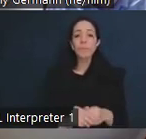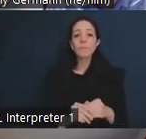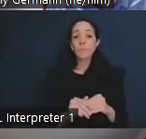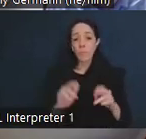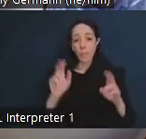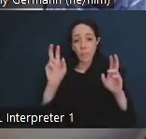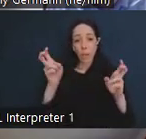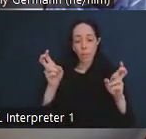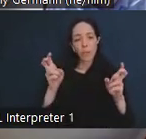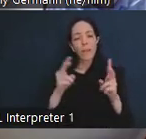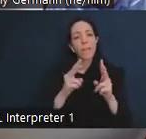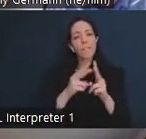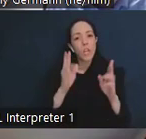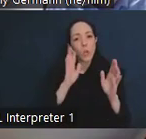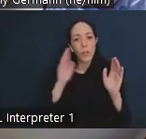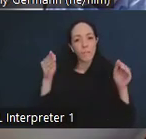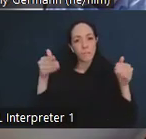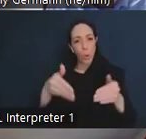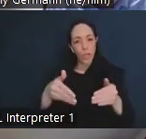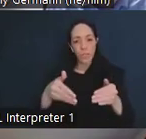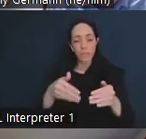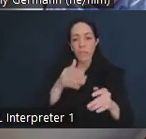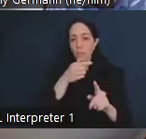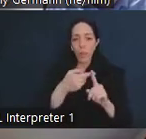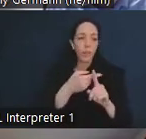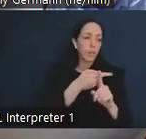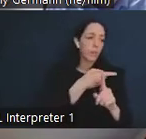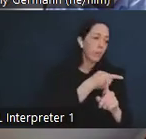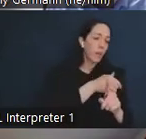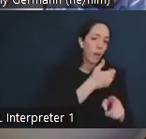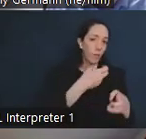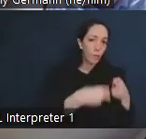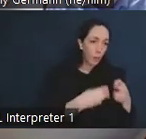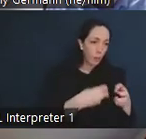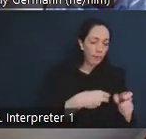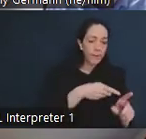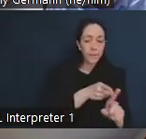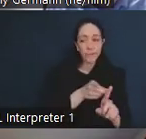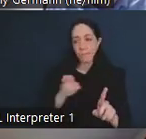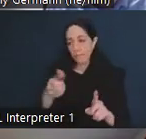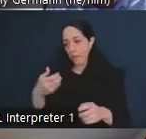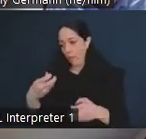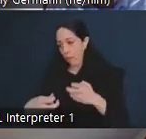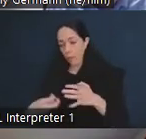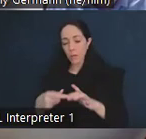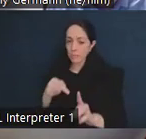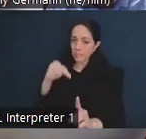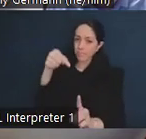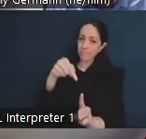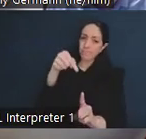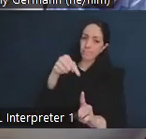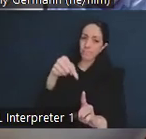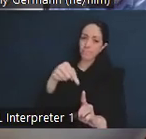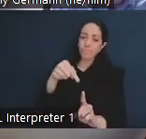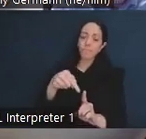this because there's lots of issues that we've had with the compensation. There are lots of issues around, you know, what